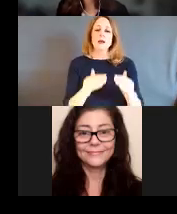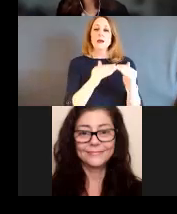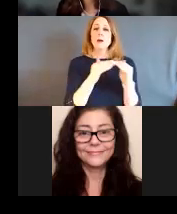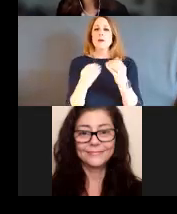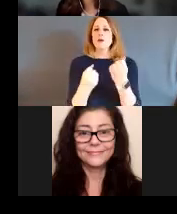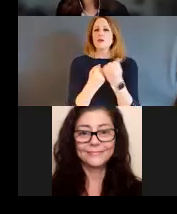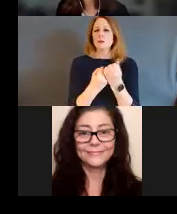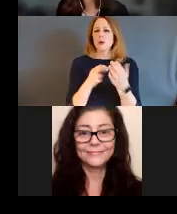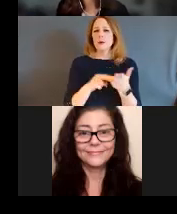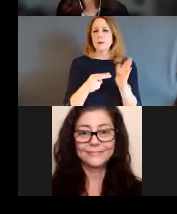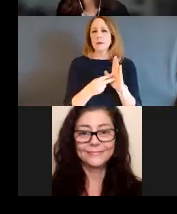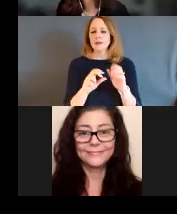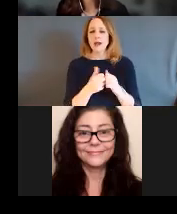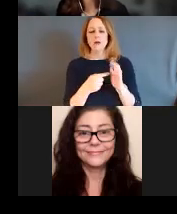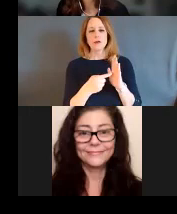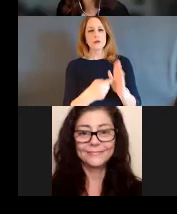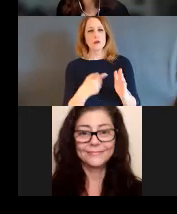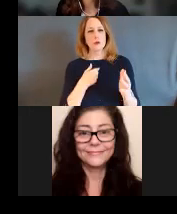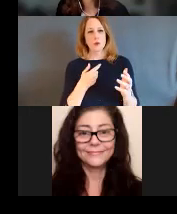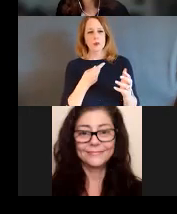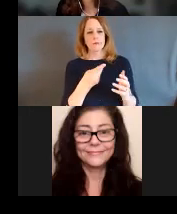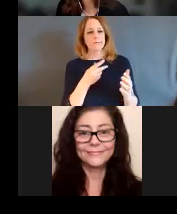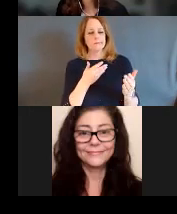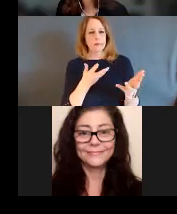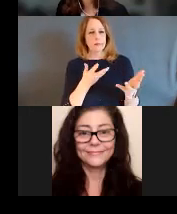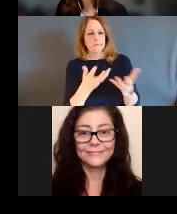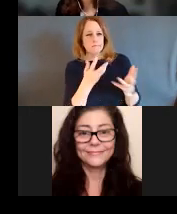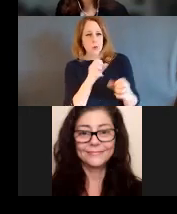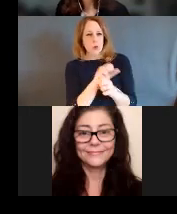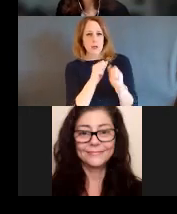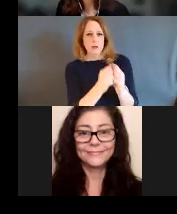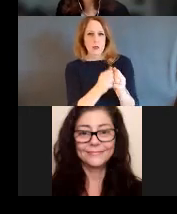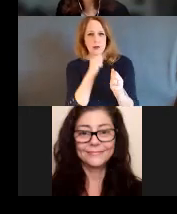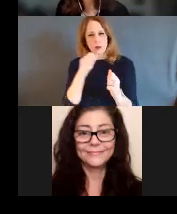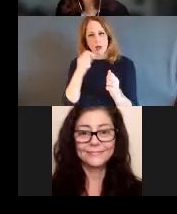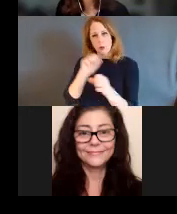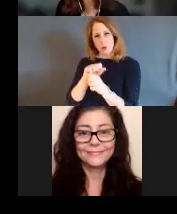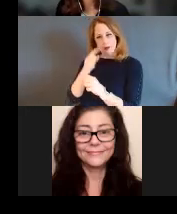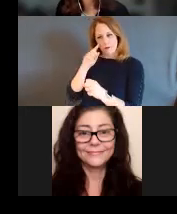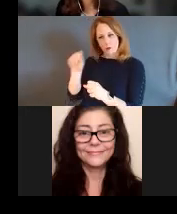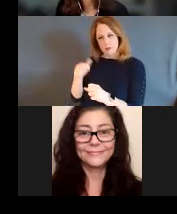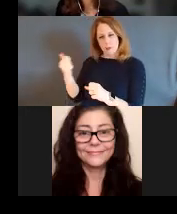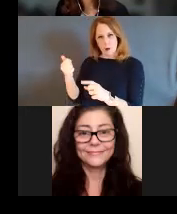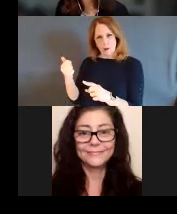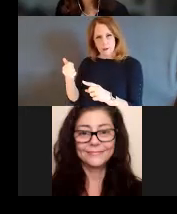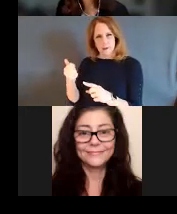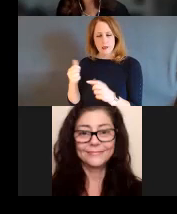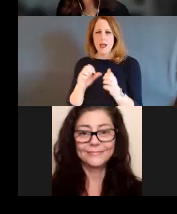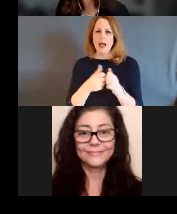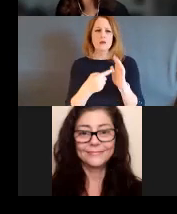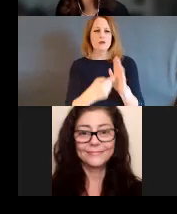you showing that you're working with the survivor and not for someone else? How are you demonstrating that this is a